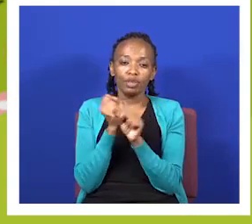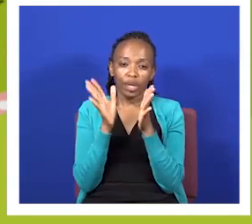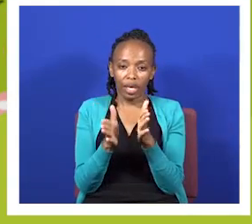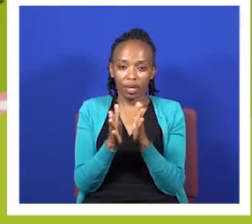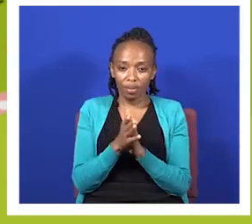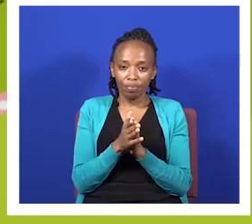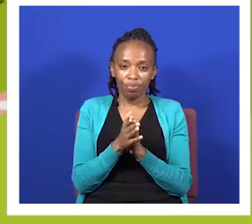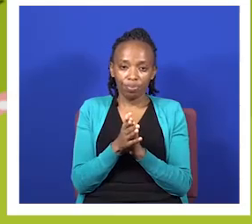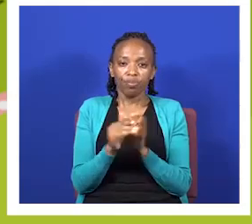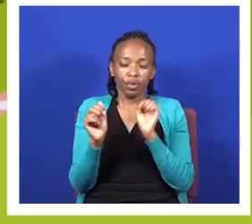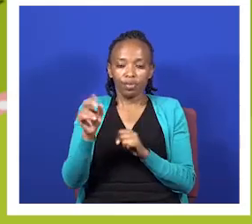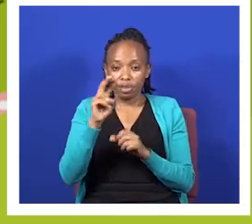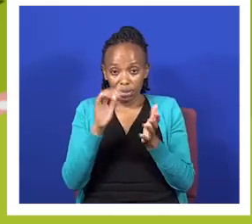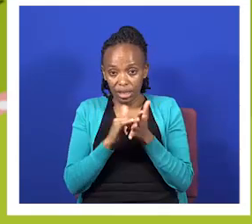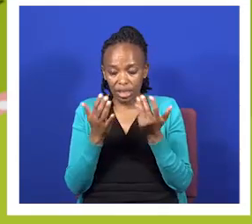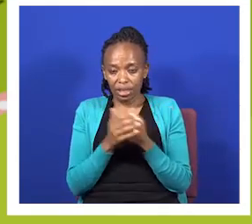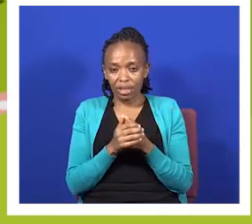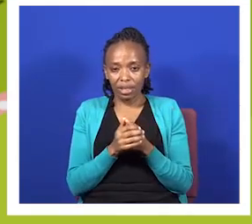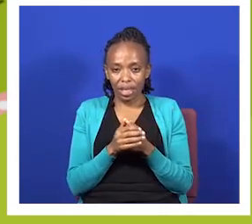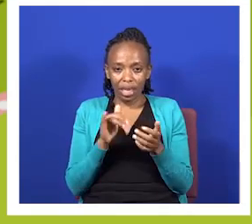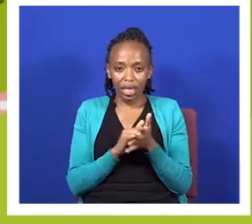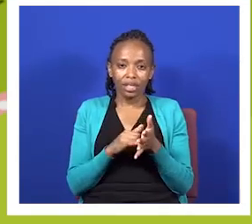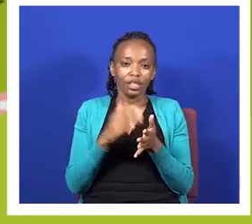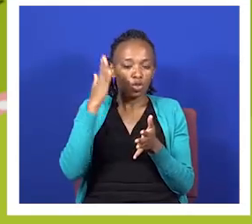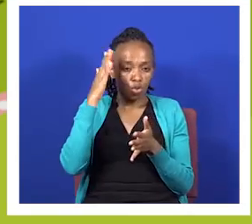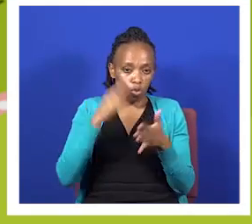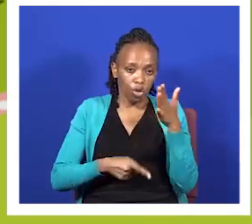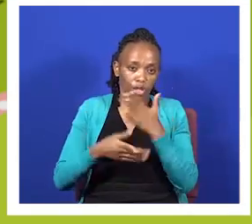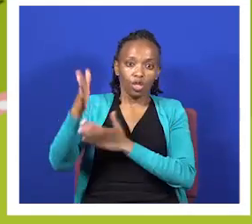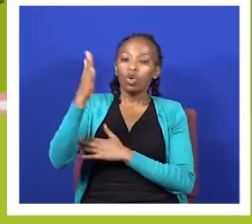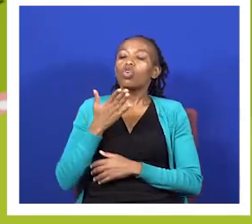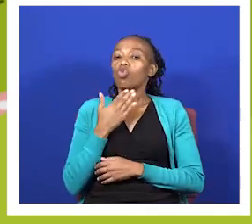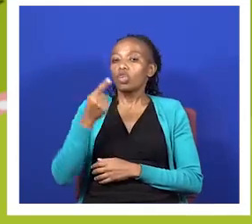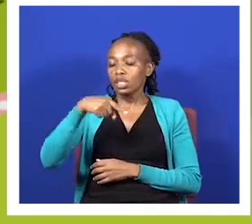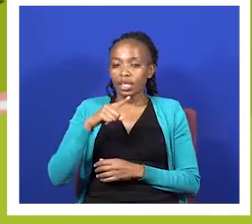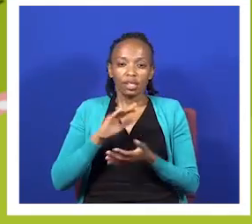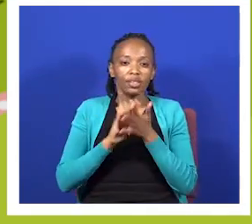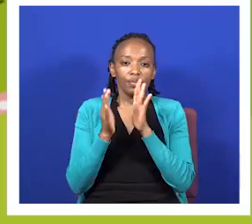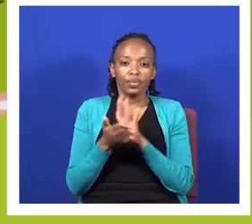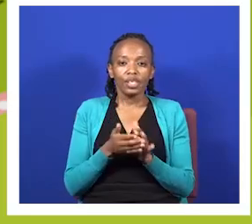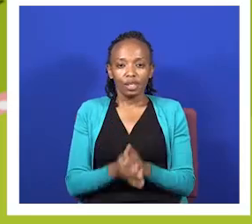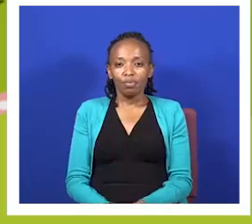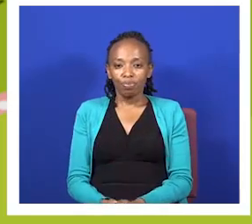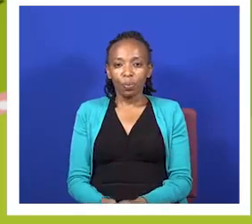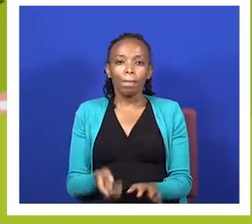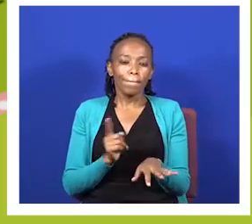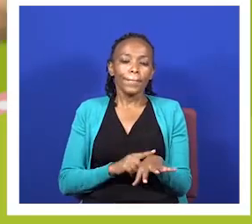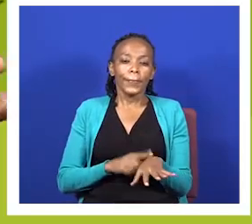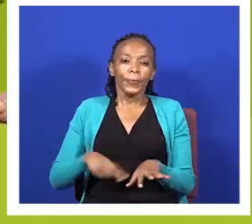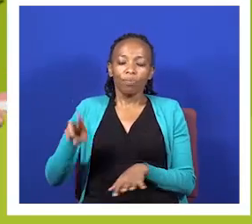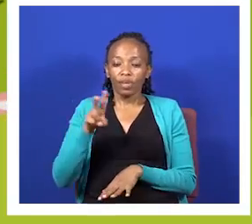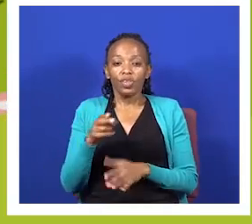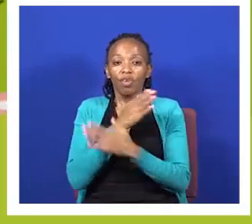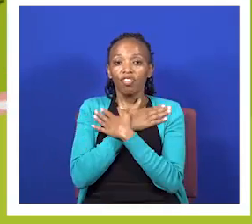peacemaker? I can see that. And that is what God wants us to be. When you